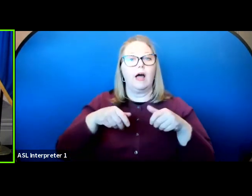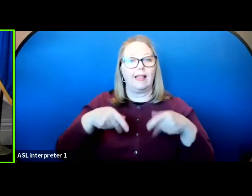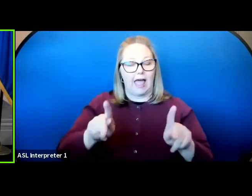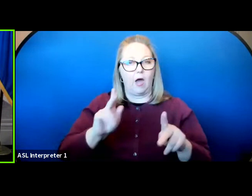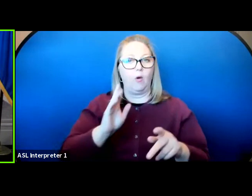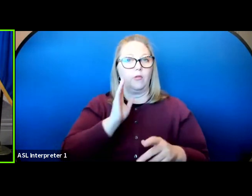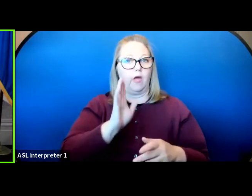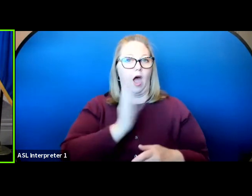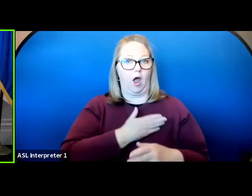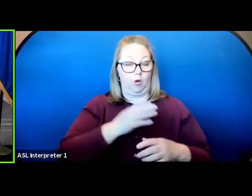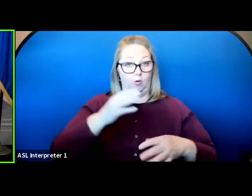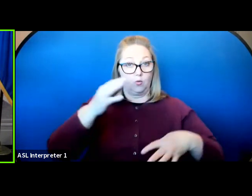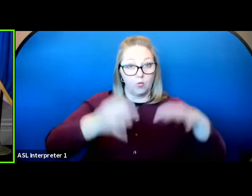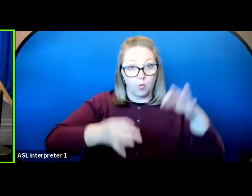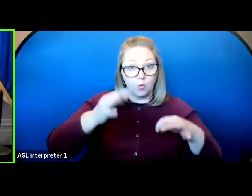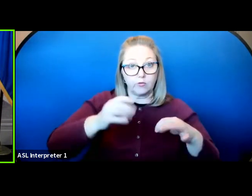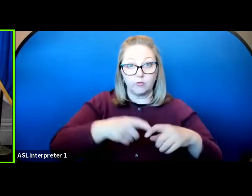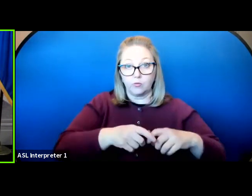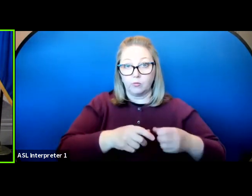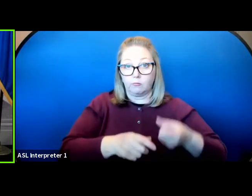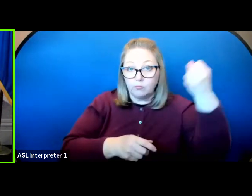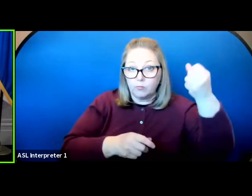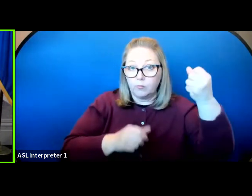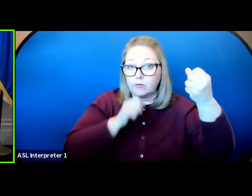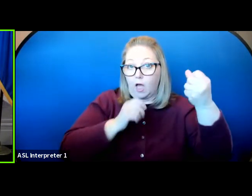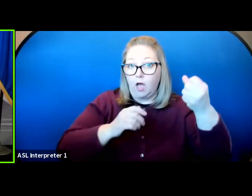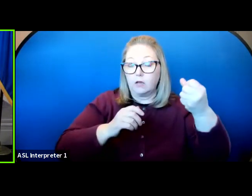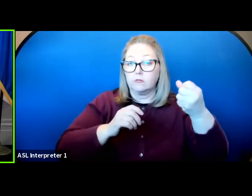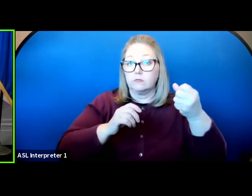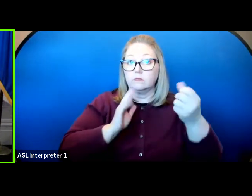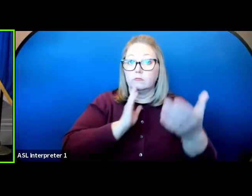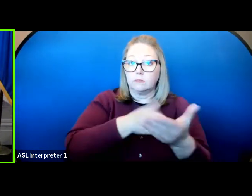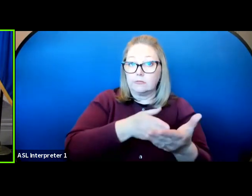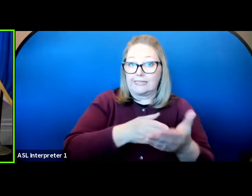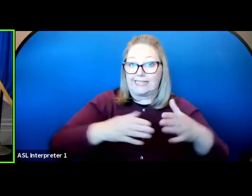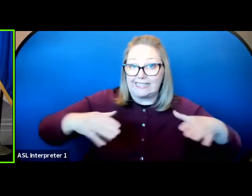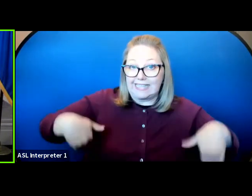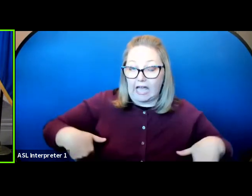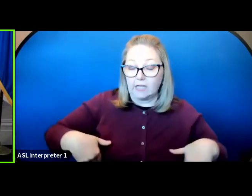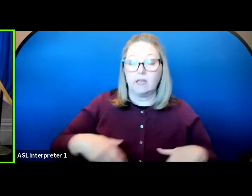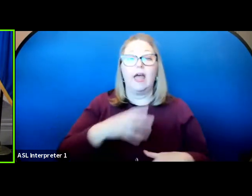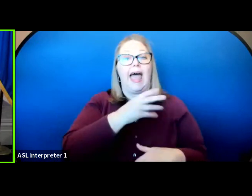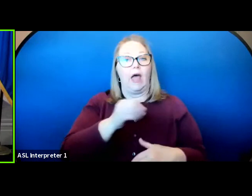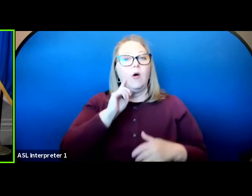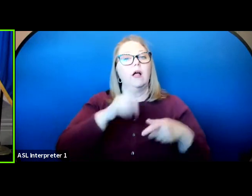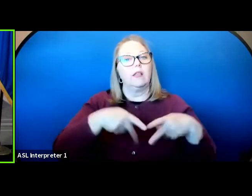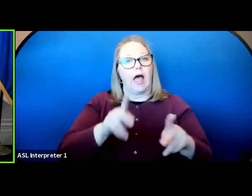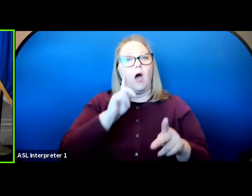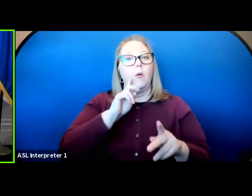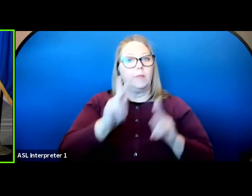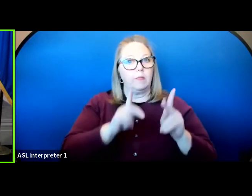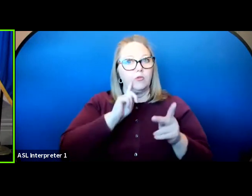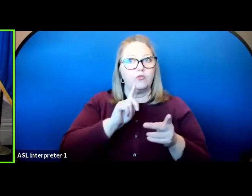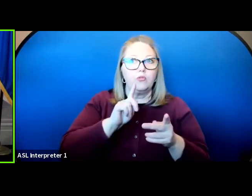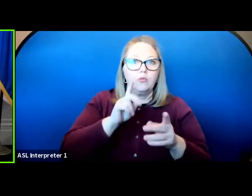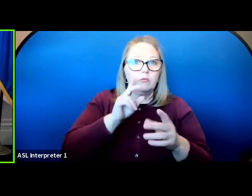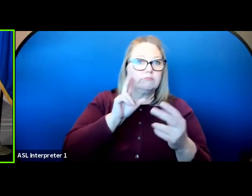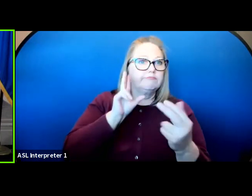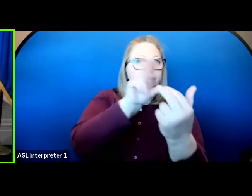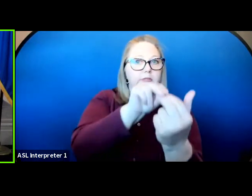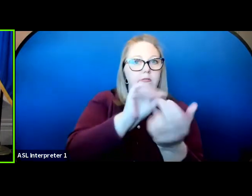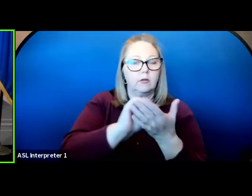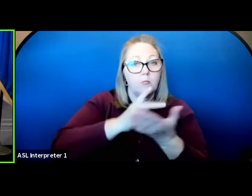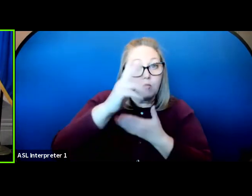tenants housed. Additionally, this 2-month extension of the state eviction moratorium will allow much needed time